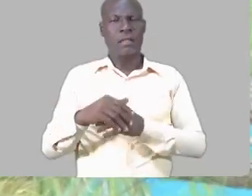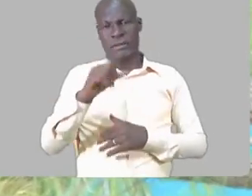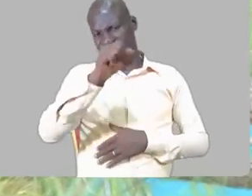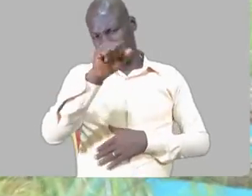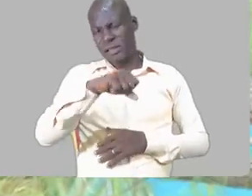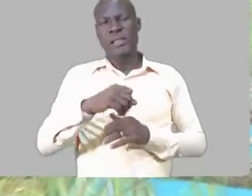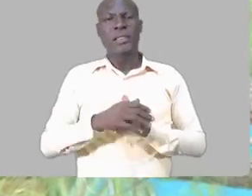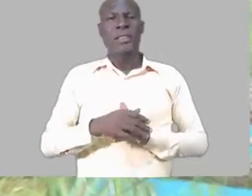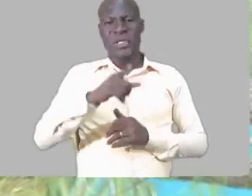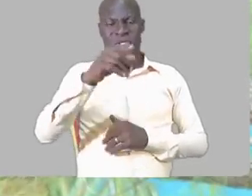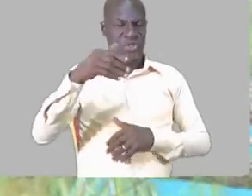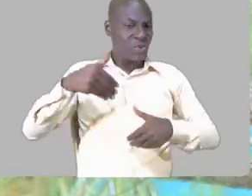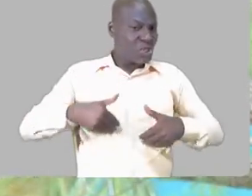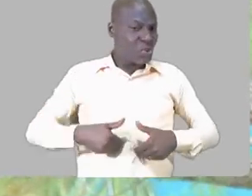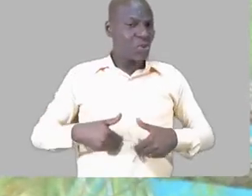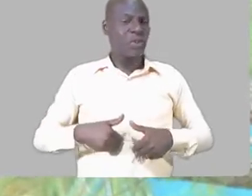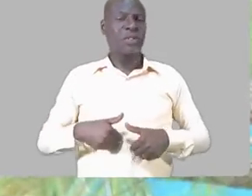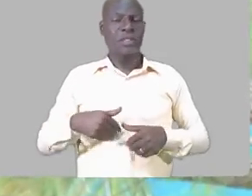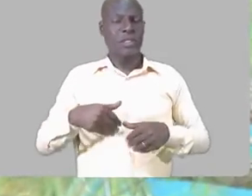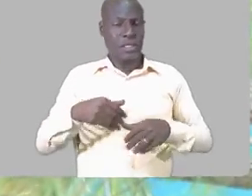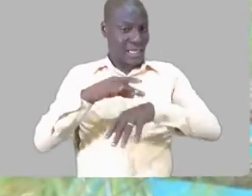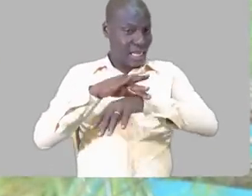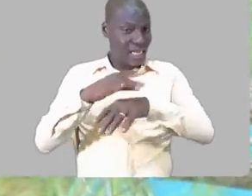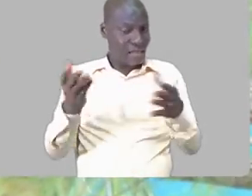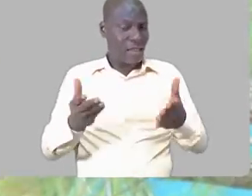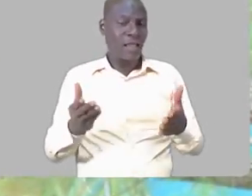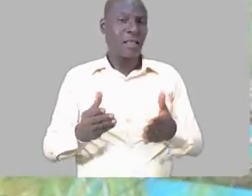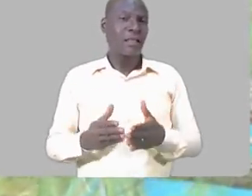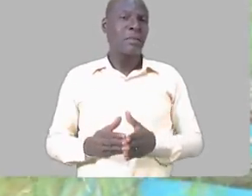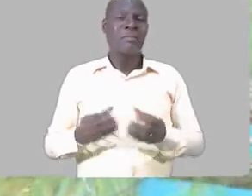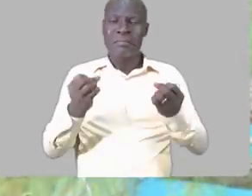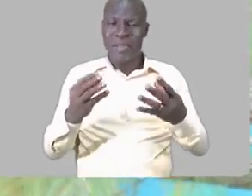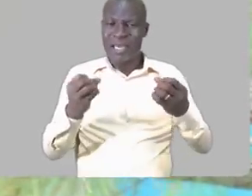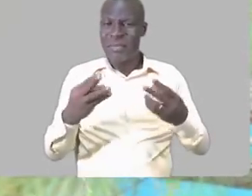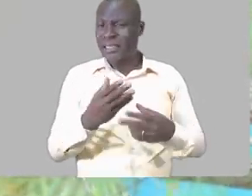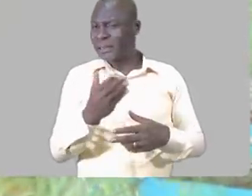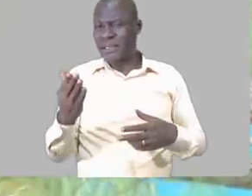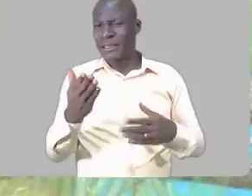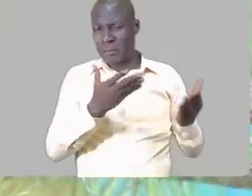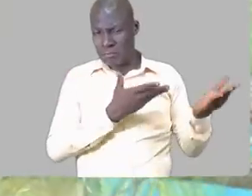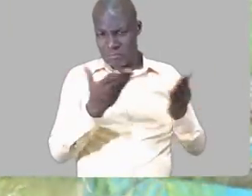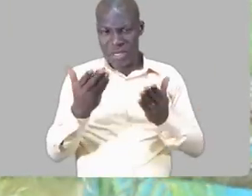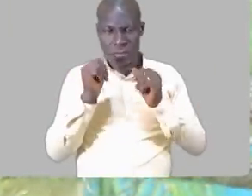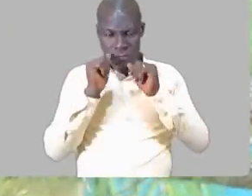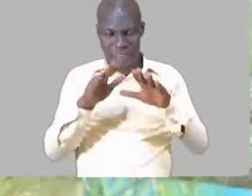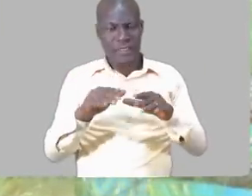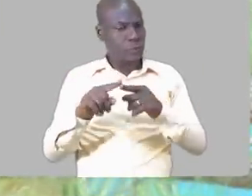brantye, uya baba, wa, na obo, obra, uya. Ya wanye mebi ya uya, edi enshira,